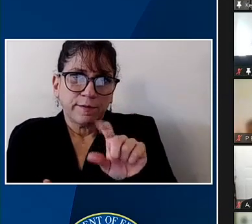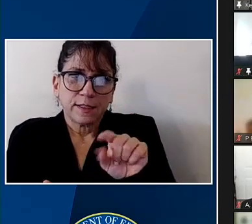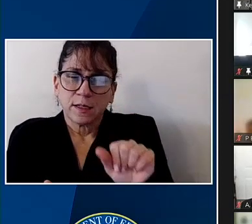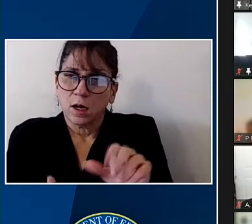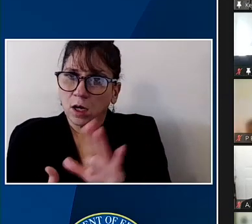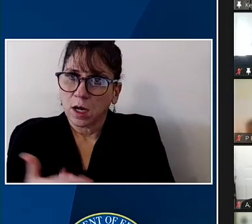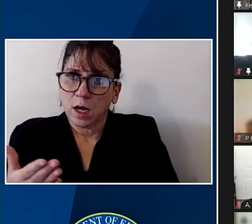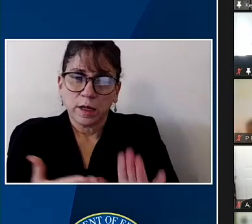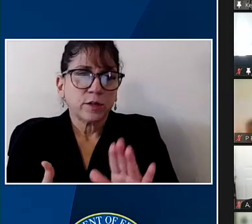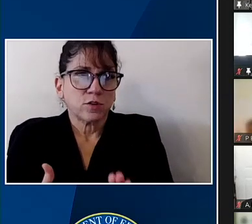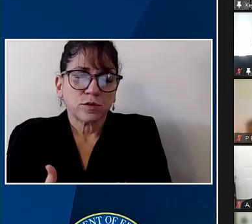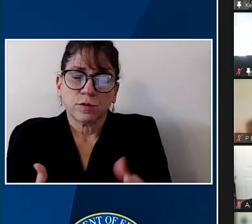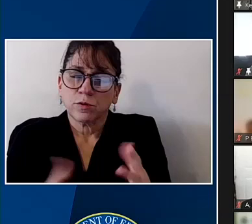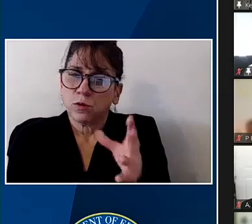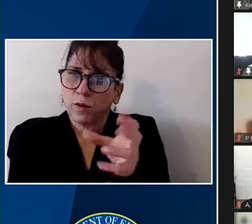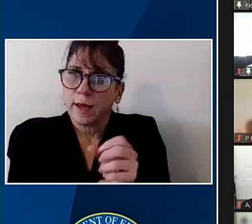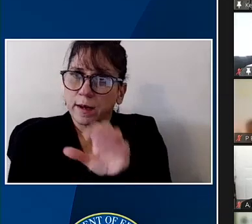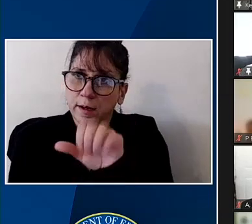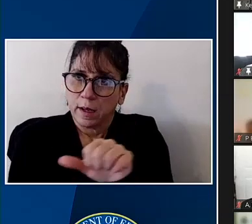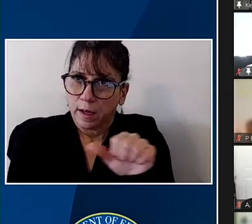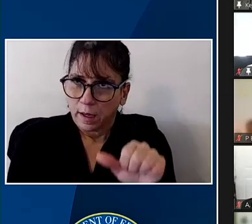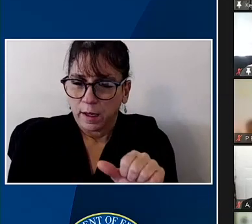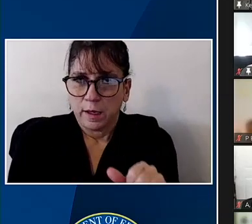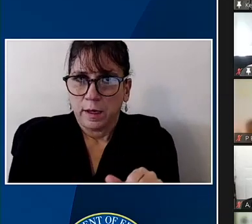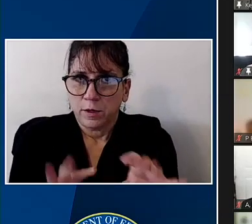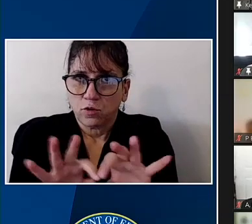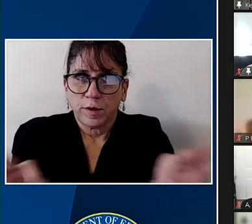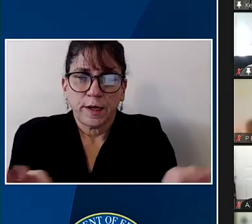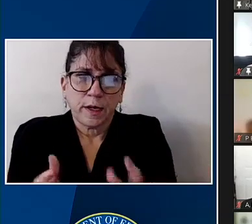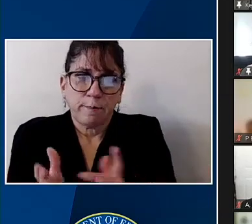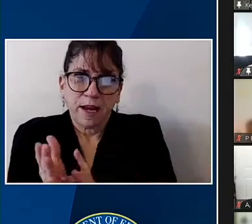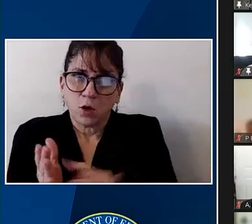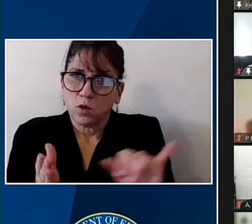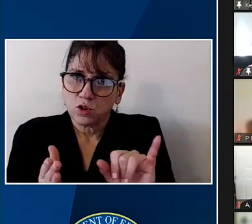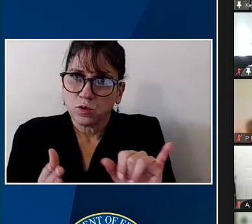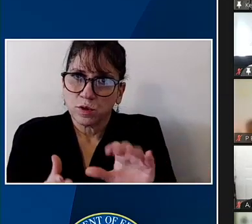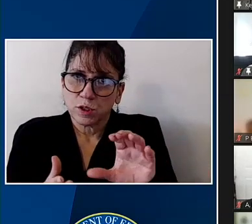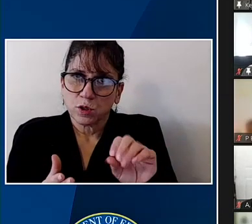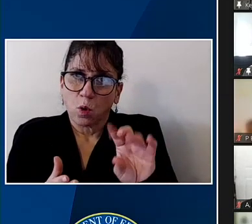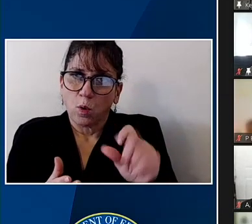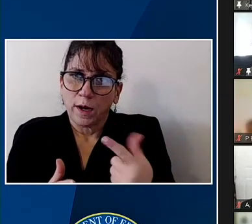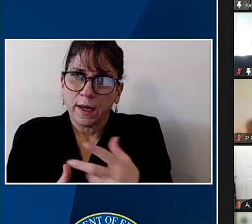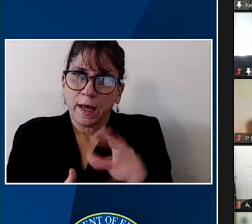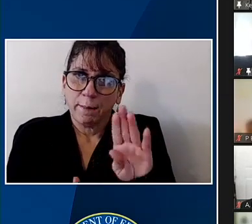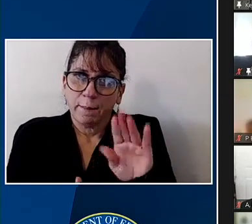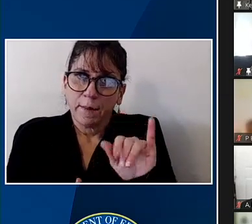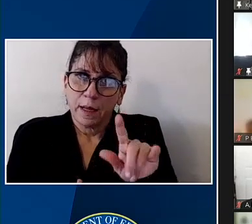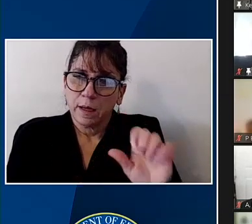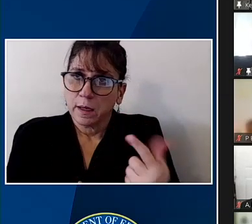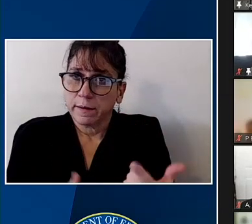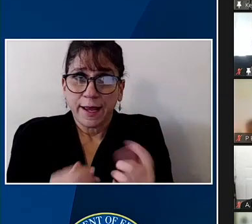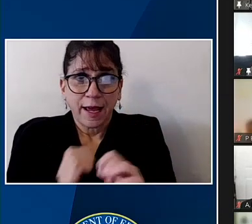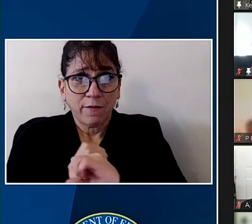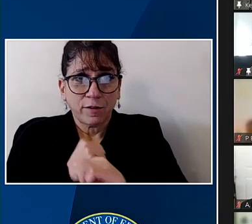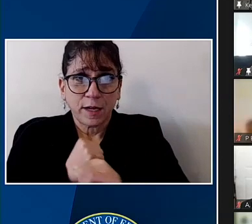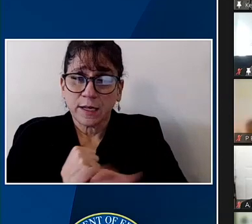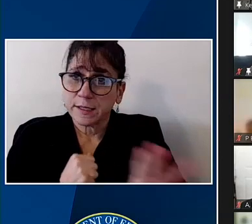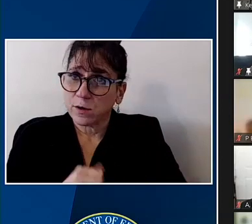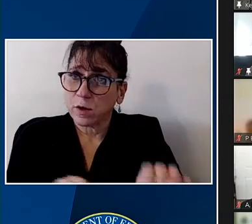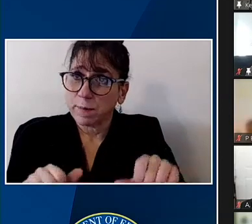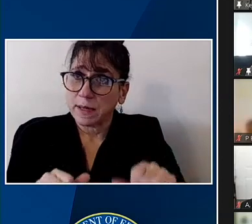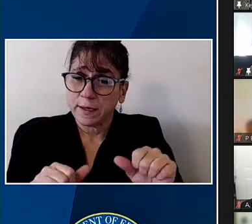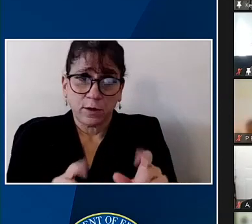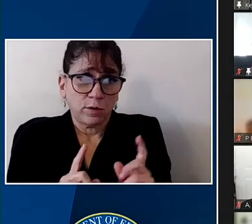an associate's degree in medical insurance coding and billing. One of the reasons I enrolled was that they advertised their ability to get